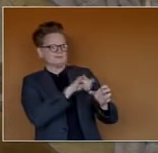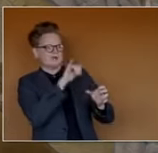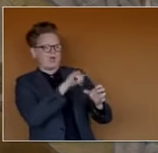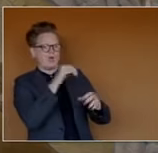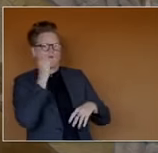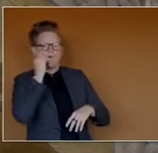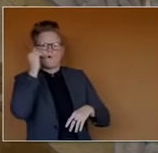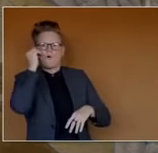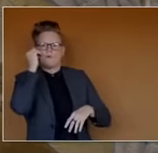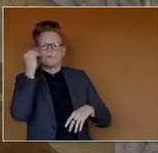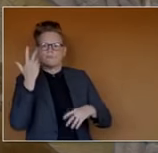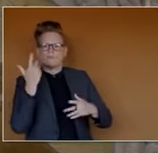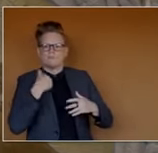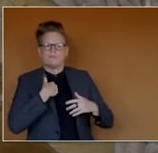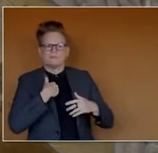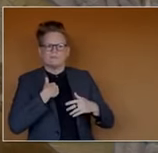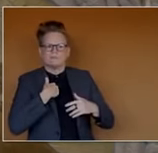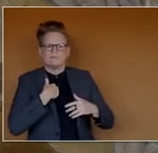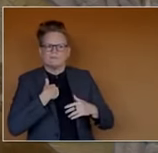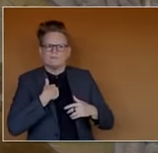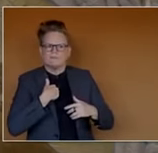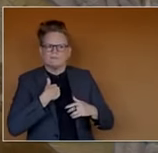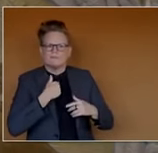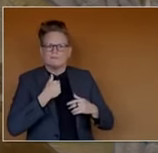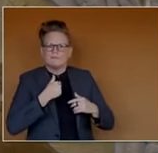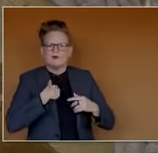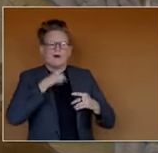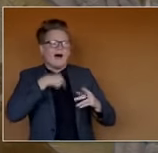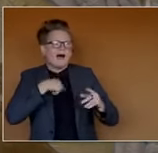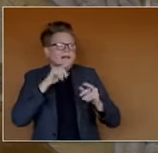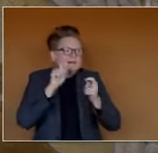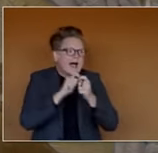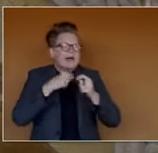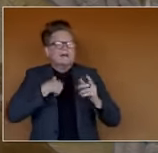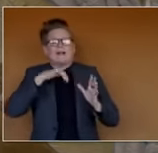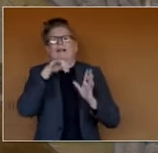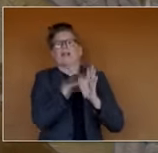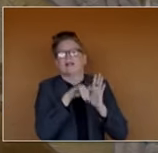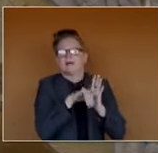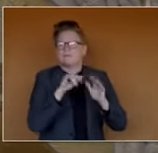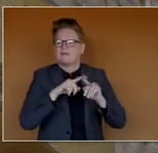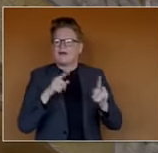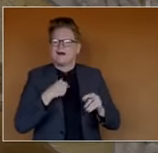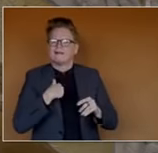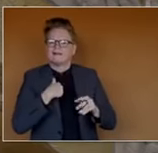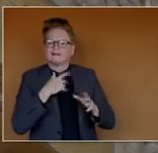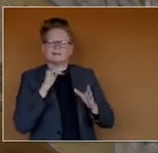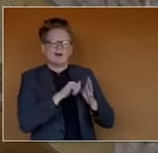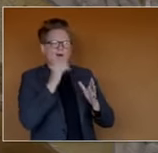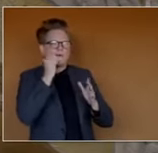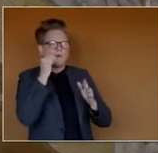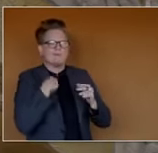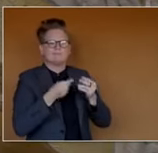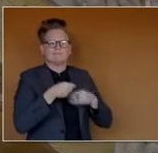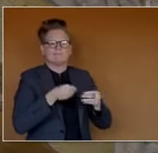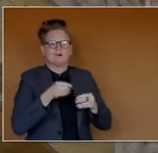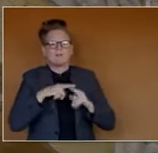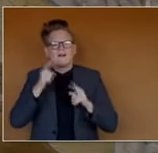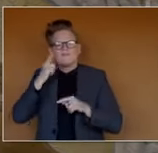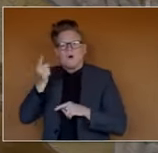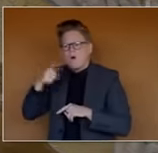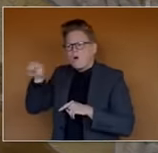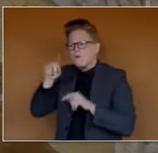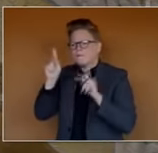Zoom. I didn't get to stay home the whole time. But anyway, who did not have to do the essential work of